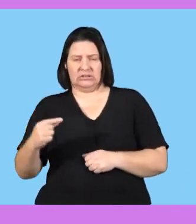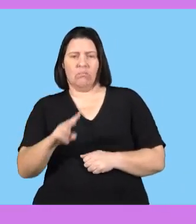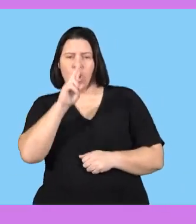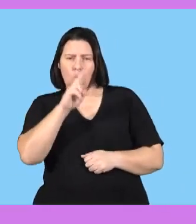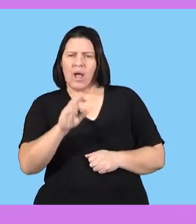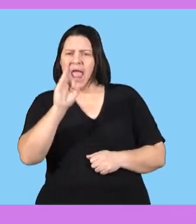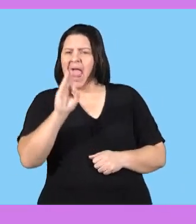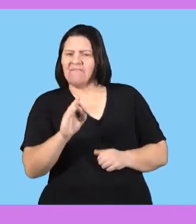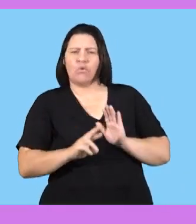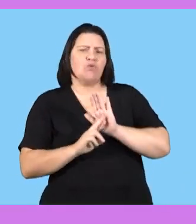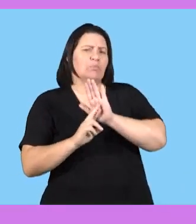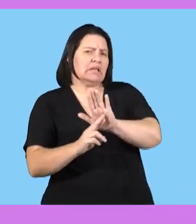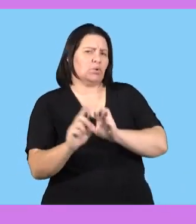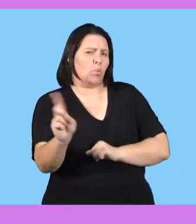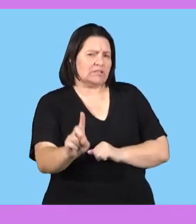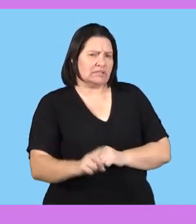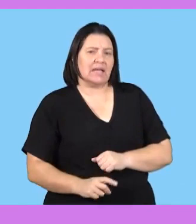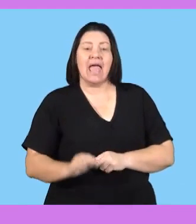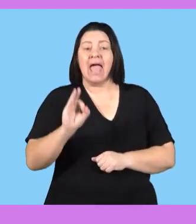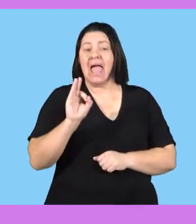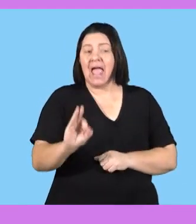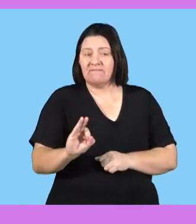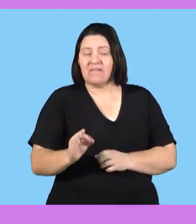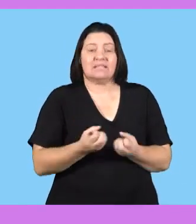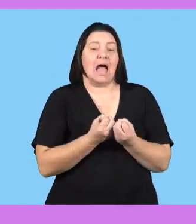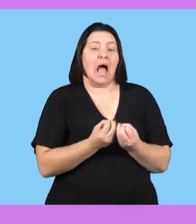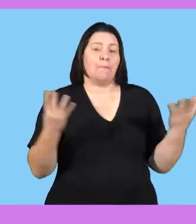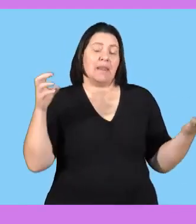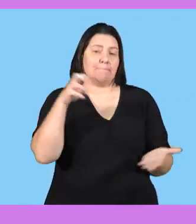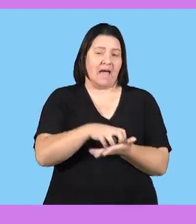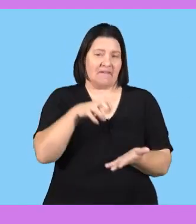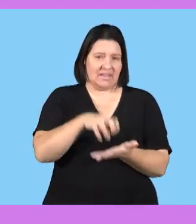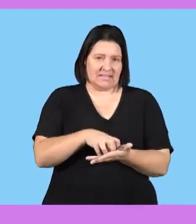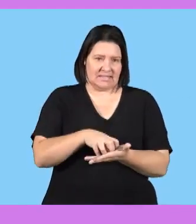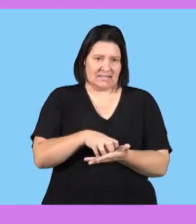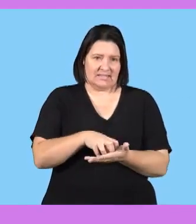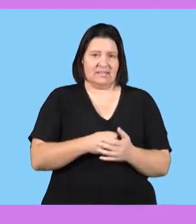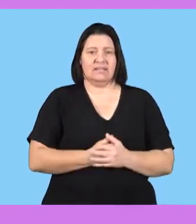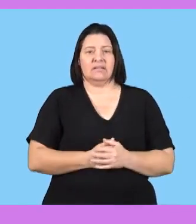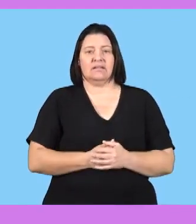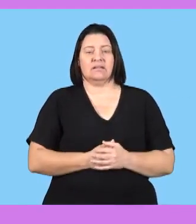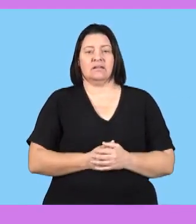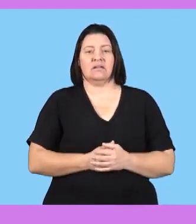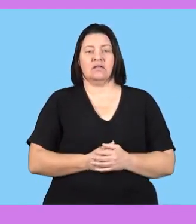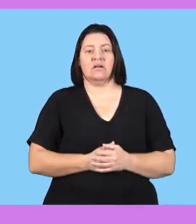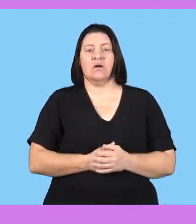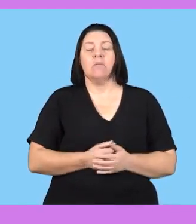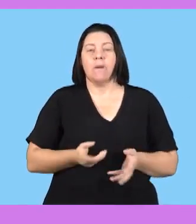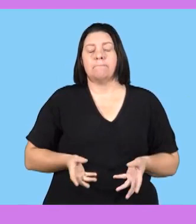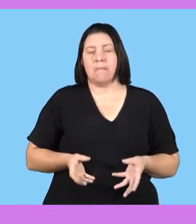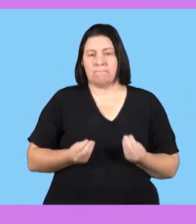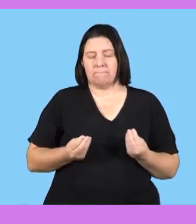look at f. What does f represent? F is the number of muffins, total number of muffins